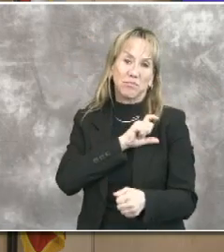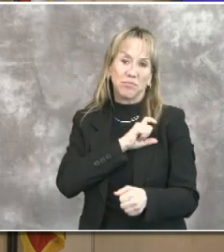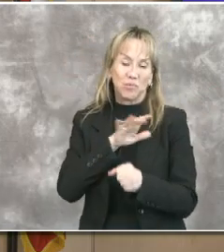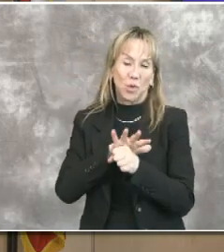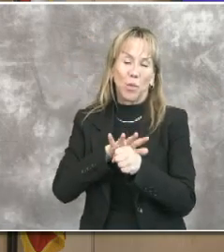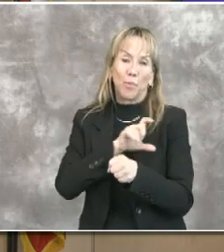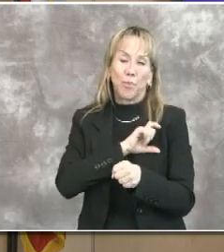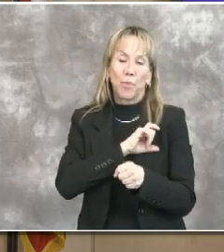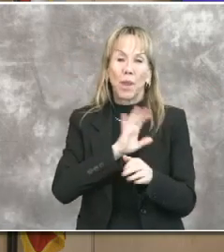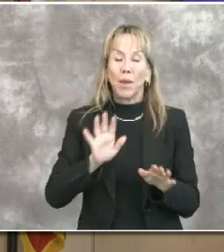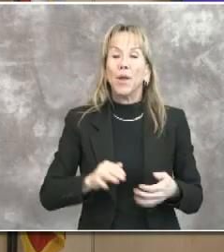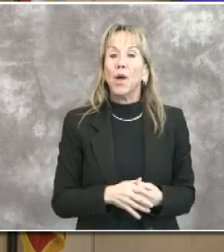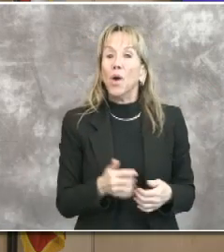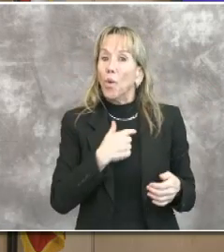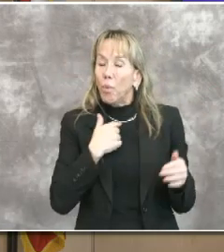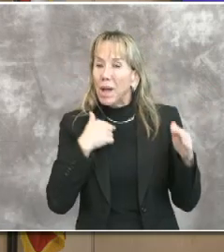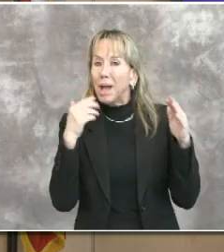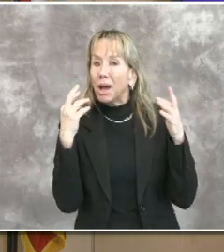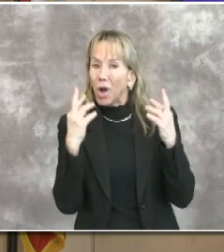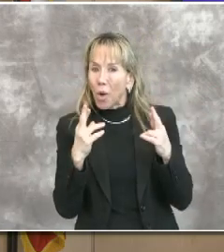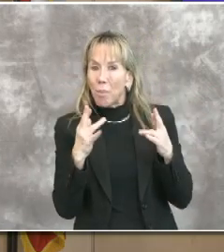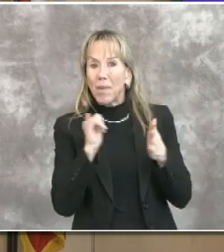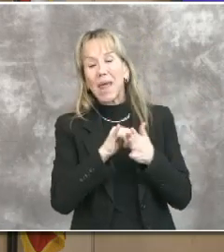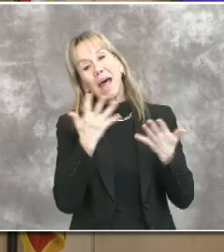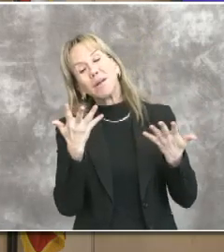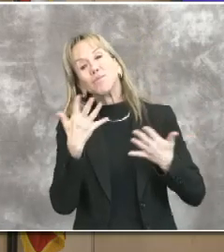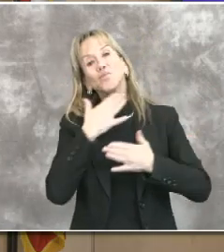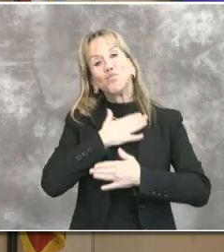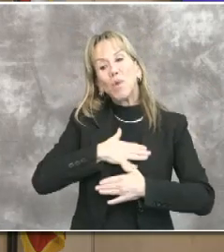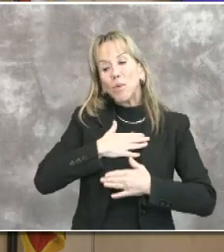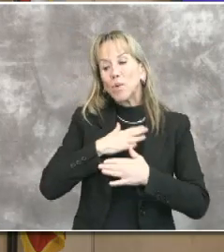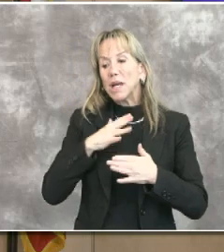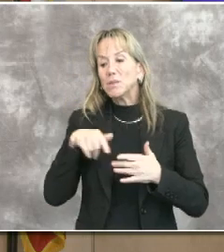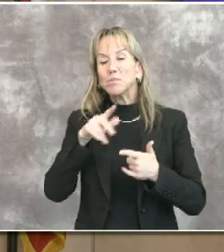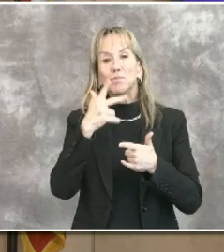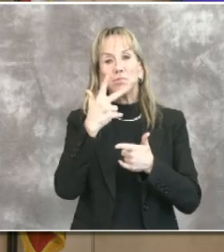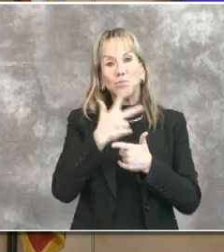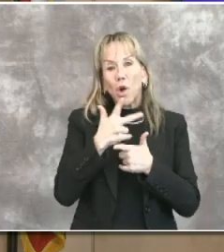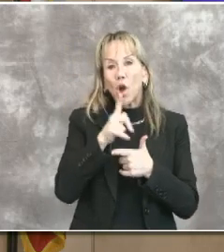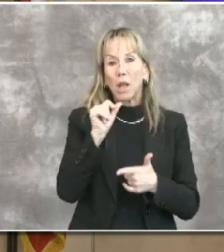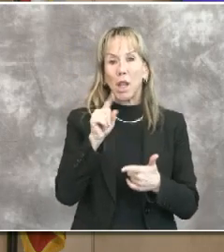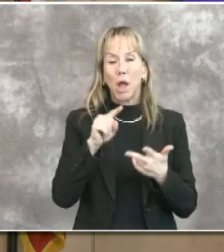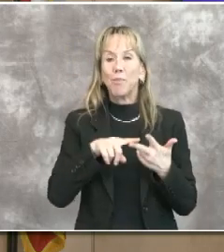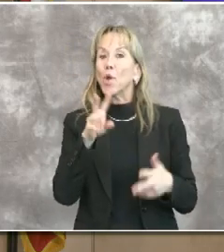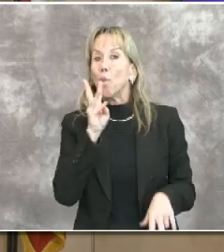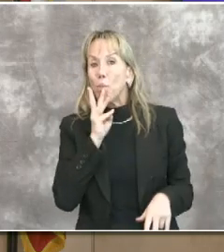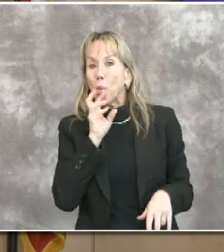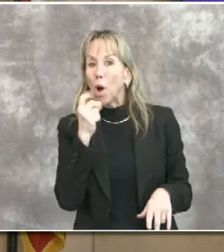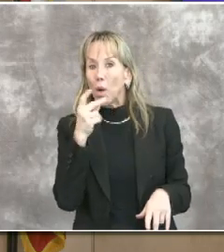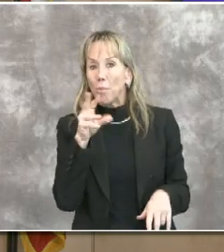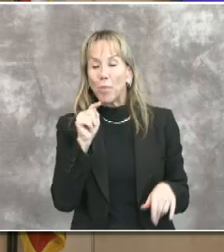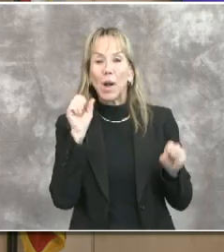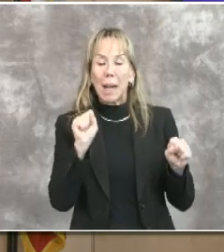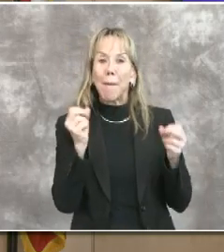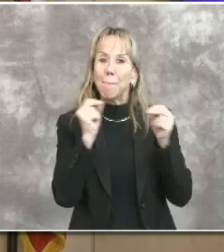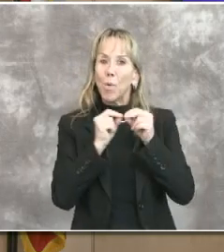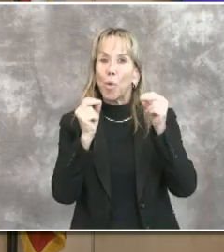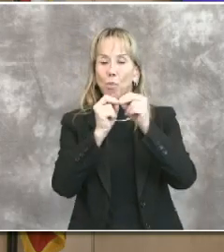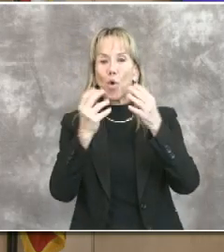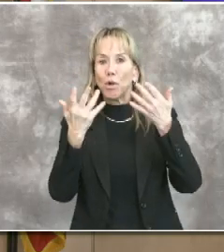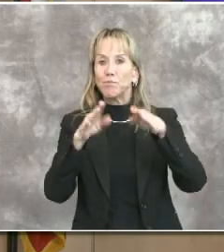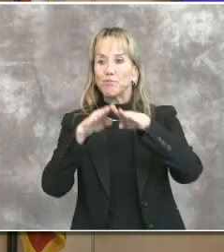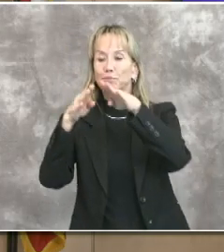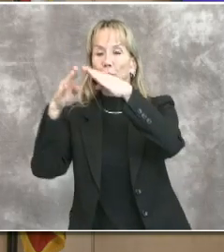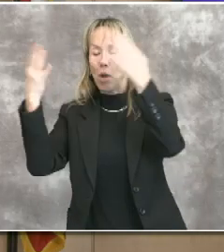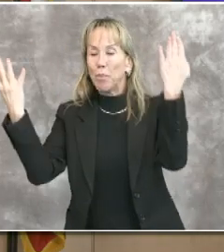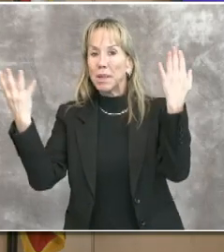lift the restrictions on passive recreation, parking lots, and water sports in the coming weeks. But again, pursuant